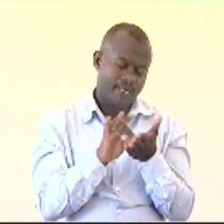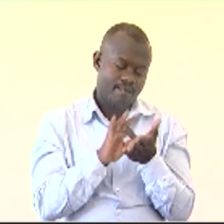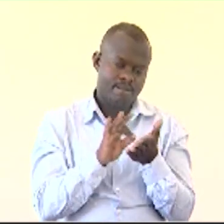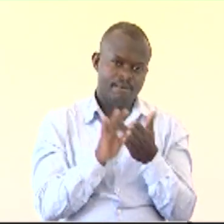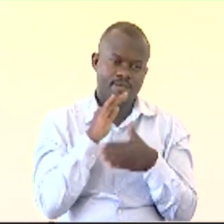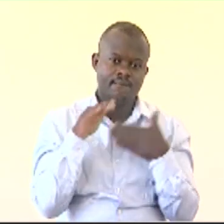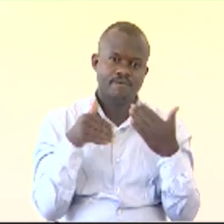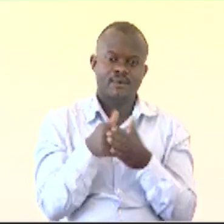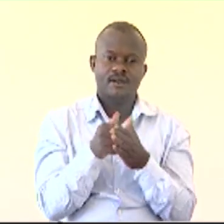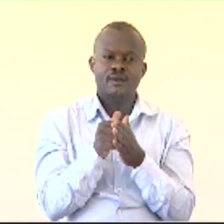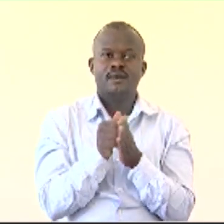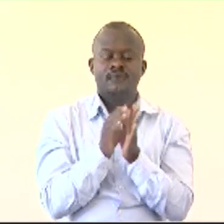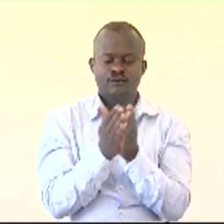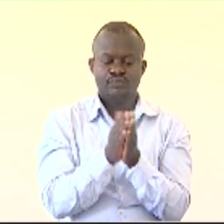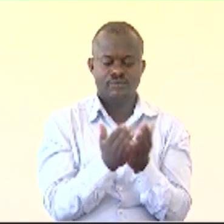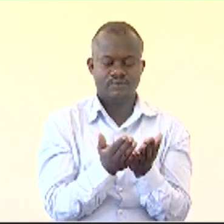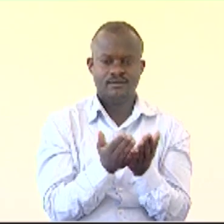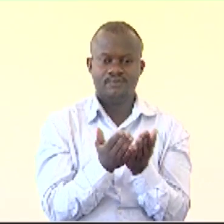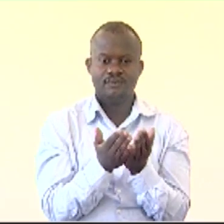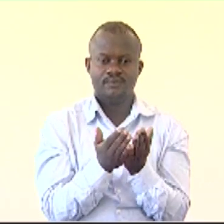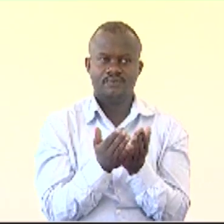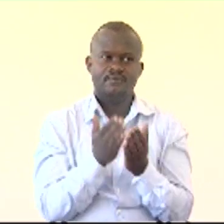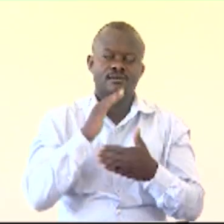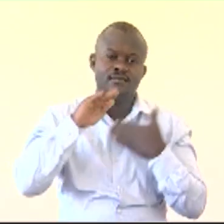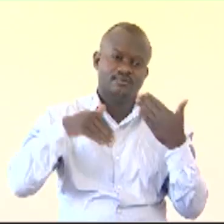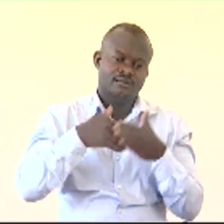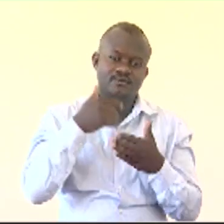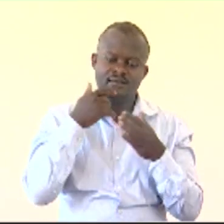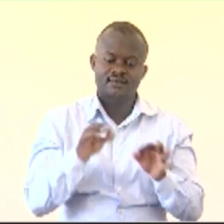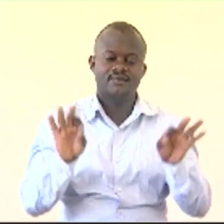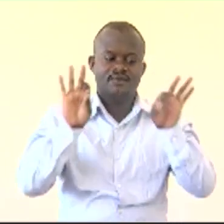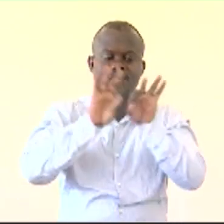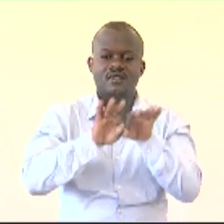notebook. You note some essential or important